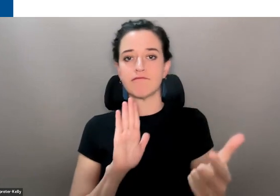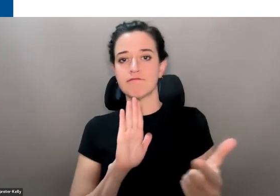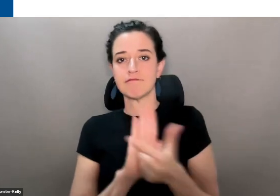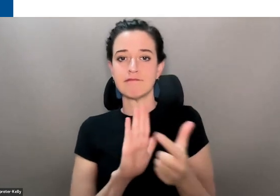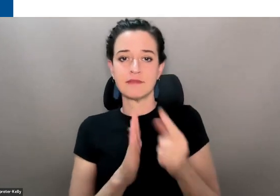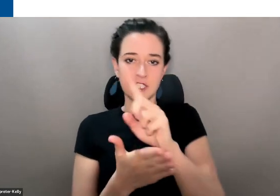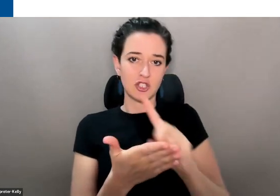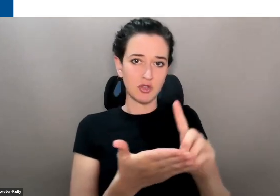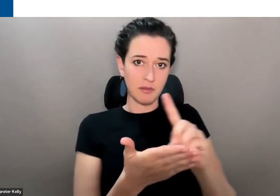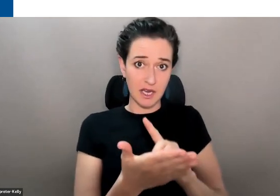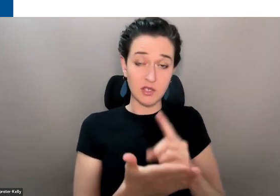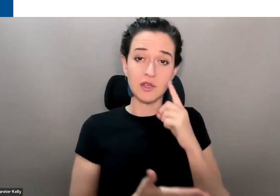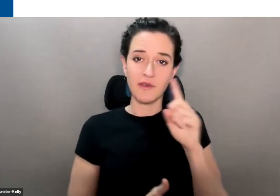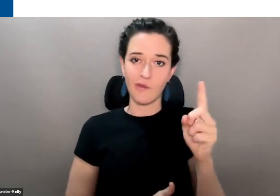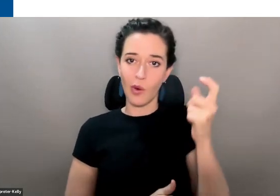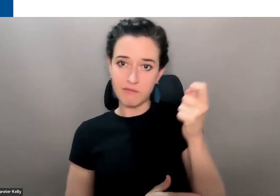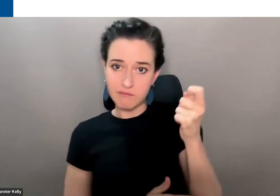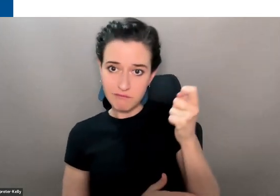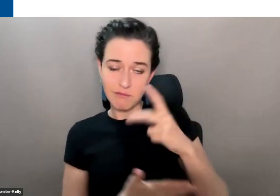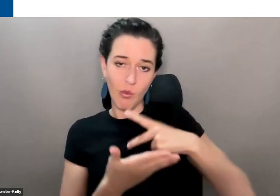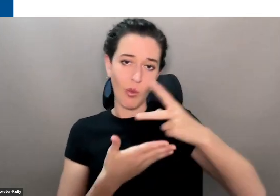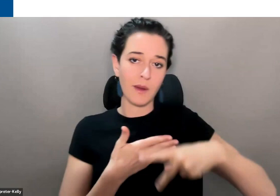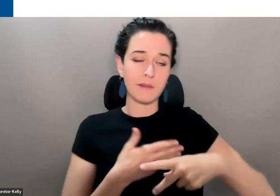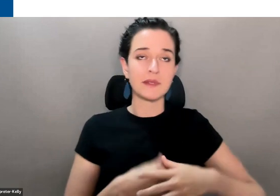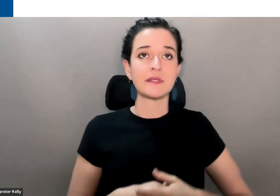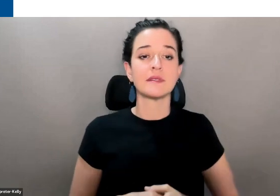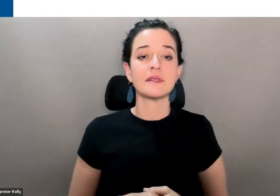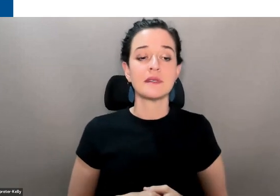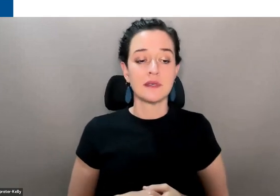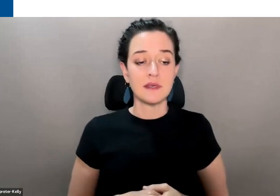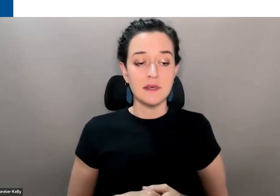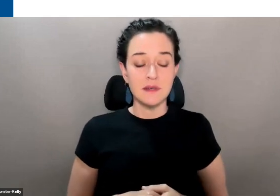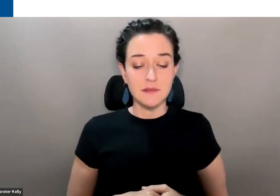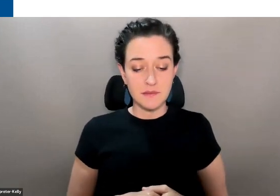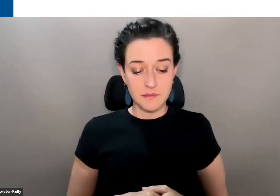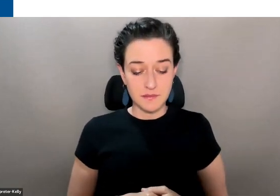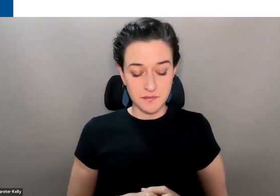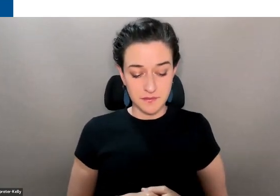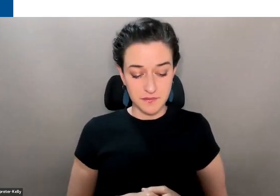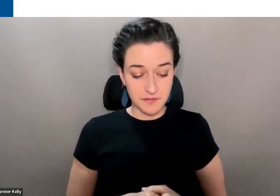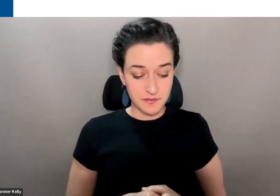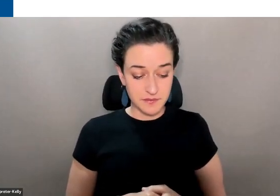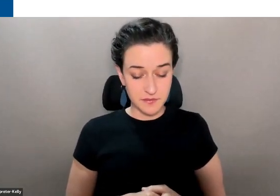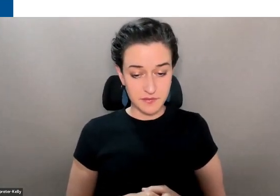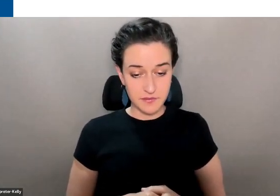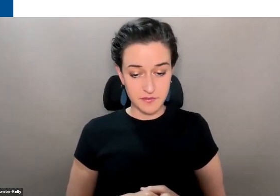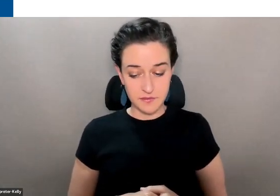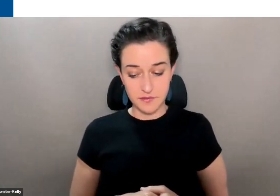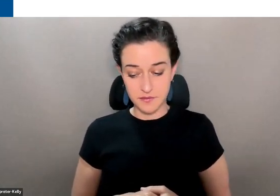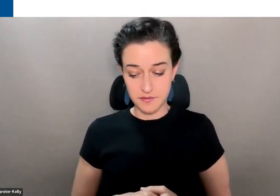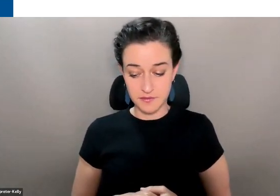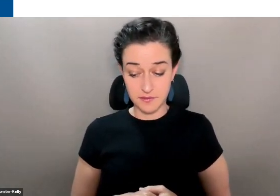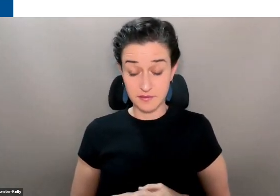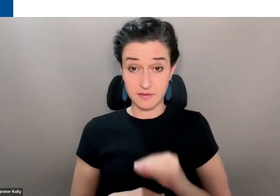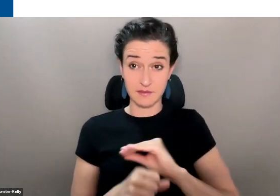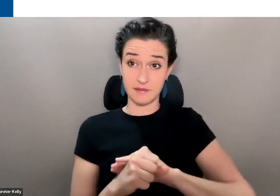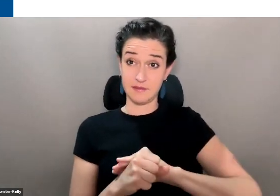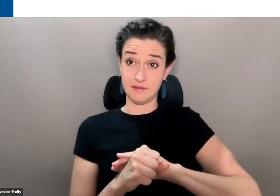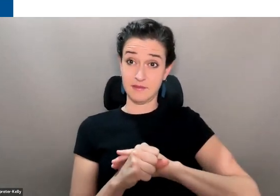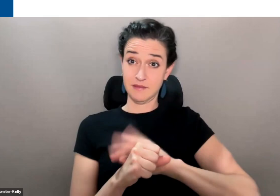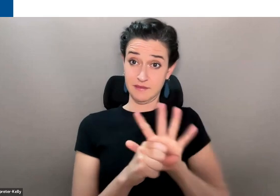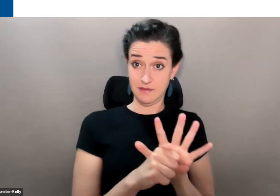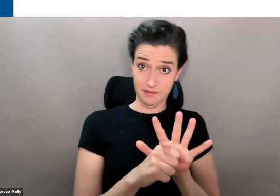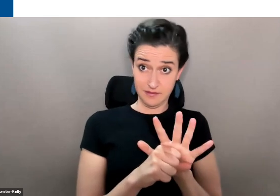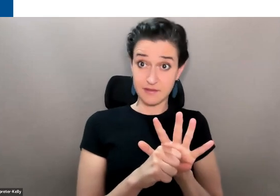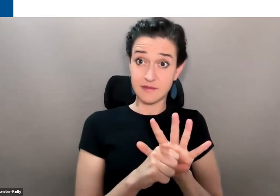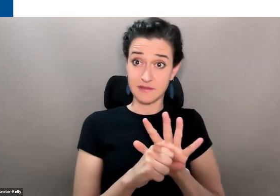HHS-funded programs. And they truly built off the urgency and momentum created by the COVID-19 pandemic,